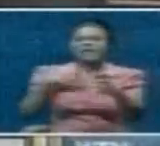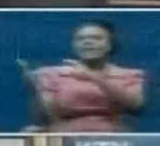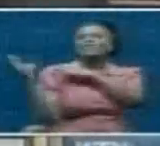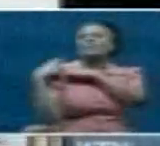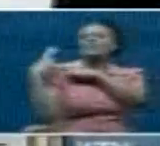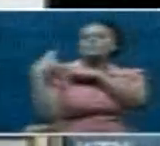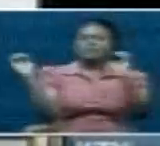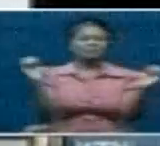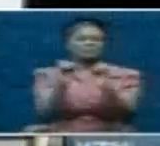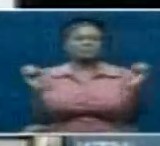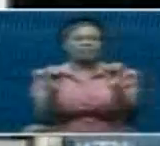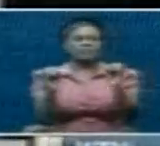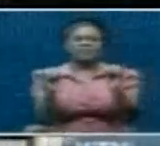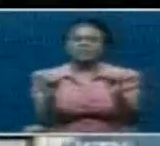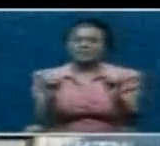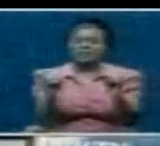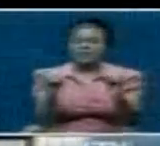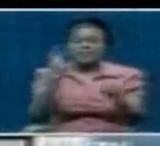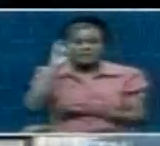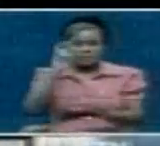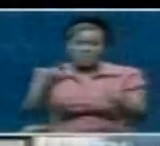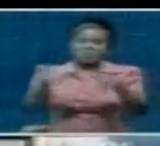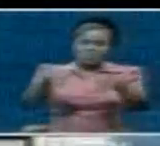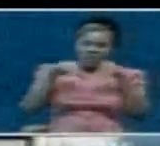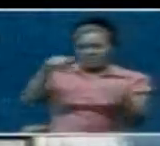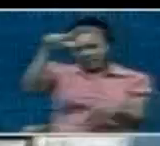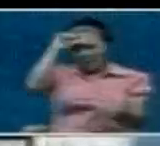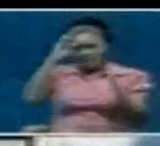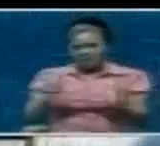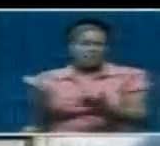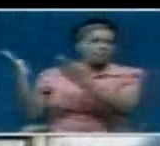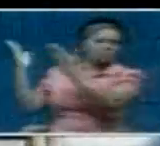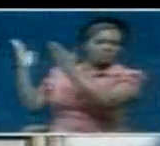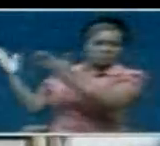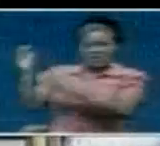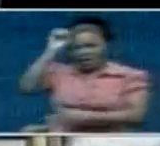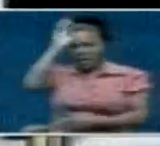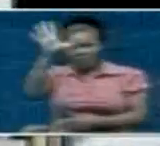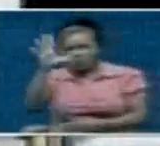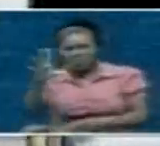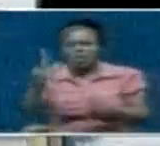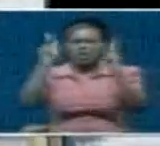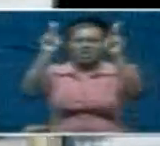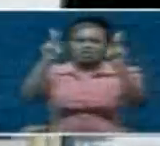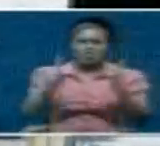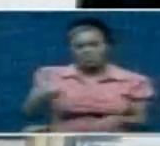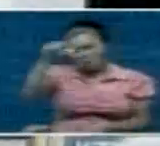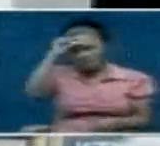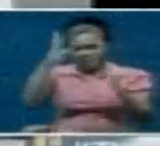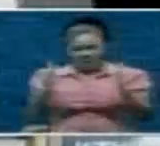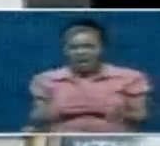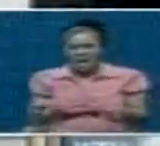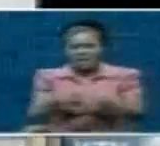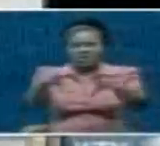control. It still remains to be seen whether Governors William Kabogo of Kiambu, Jack Ranguma of Kisumu, and Chair